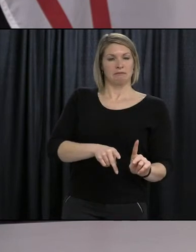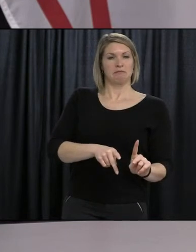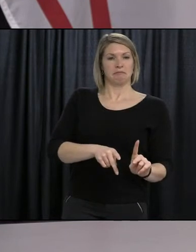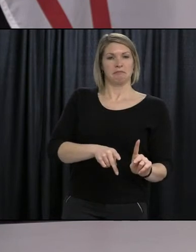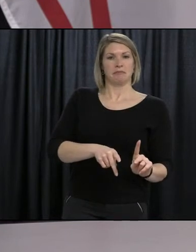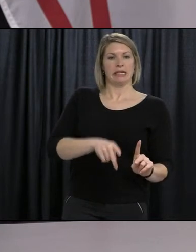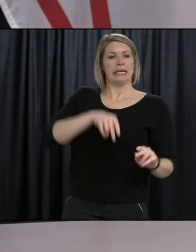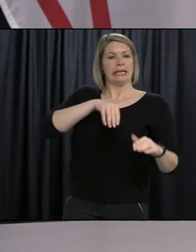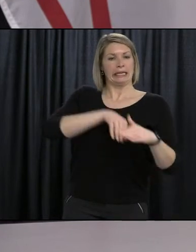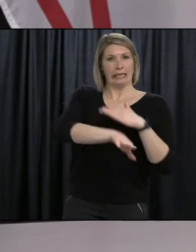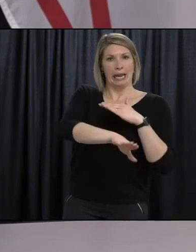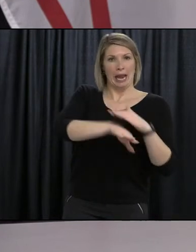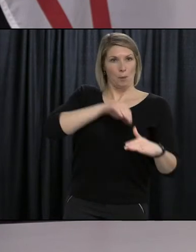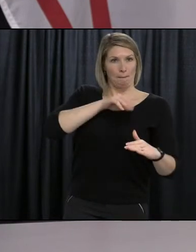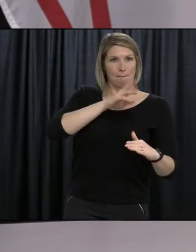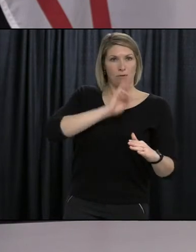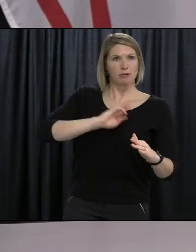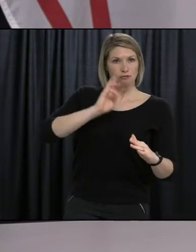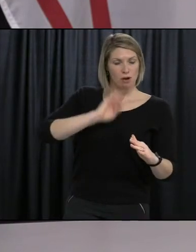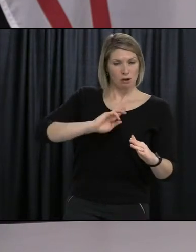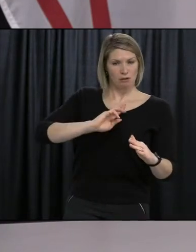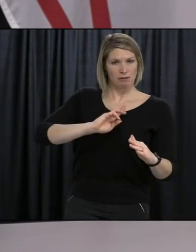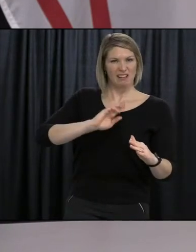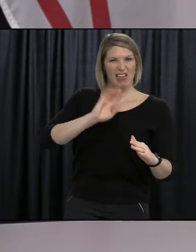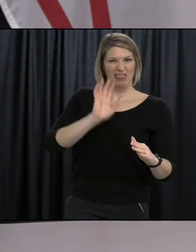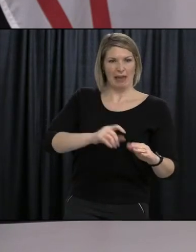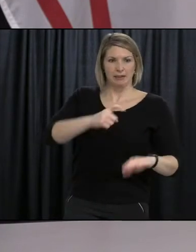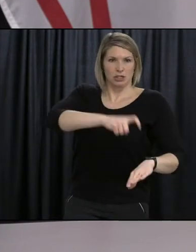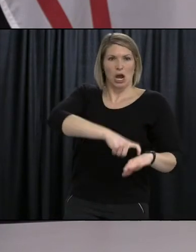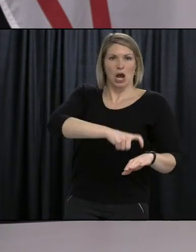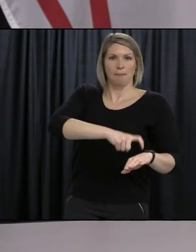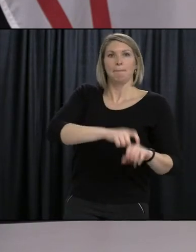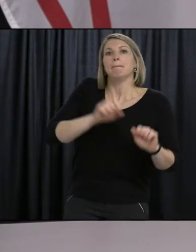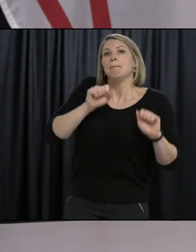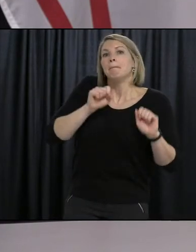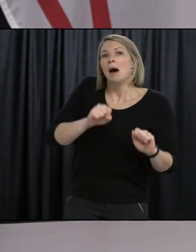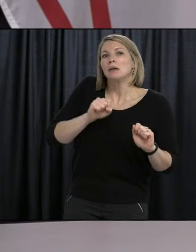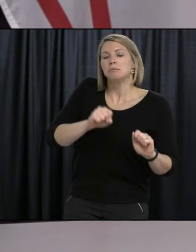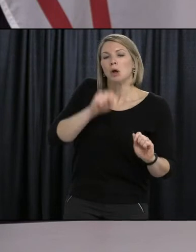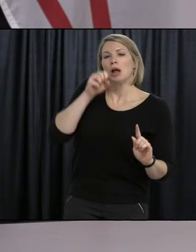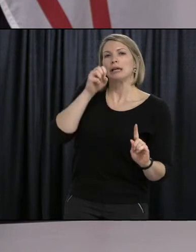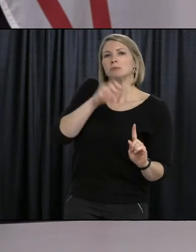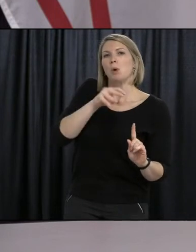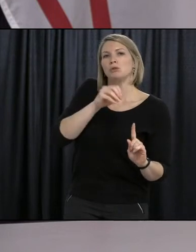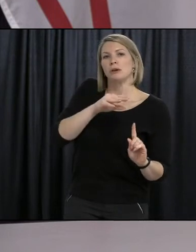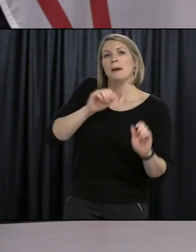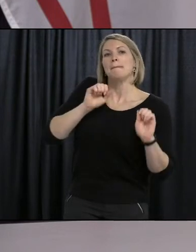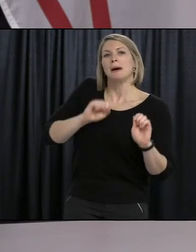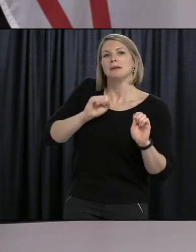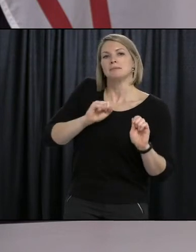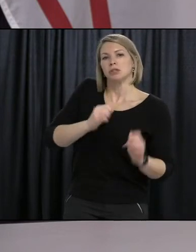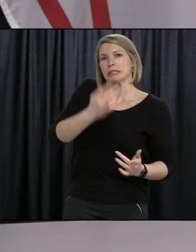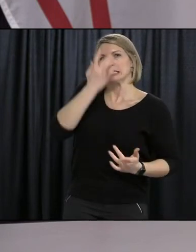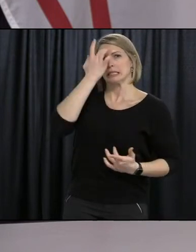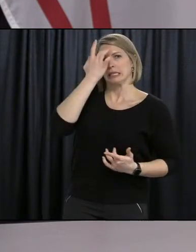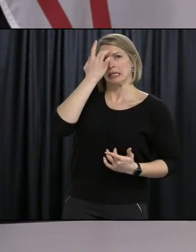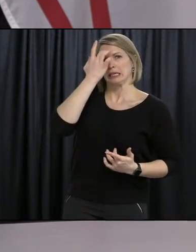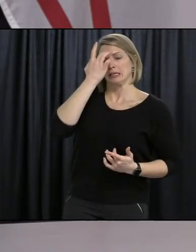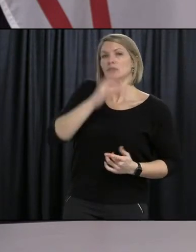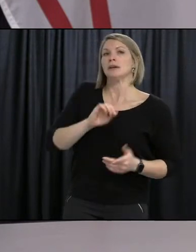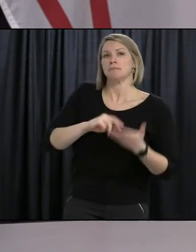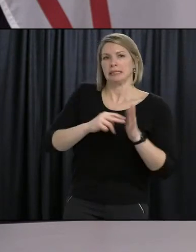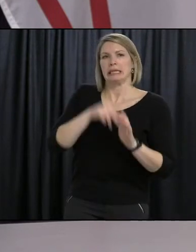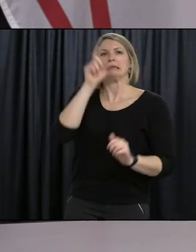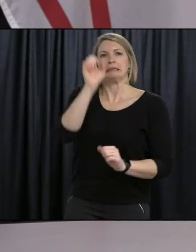the advisories, then they can be considered to have had an exposure, and so yes, they should